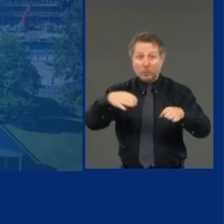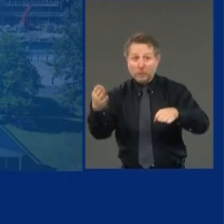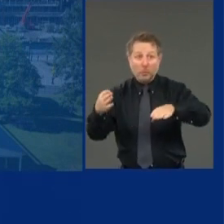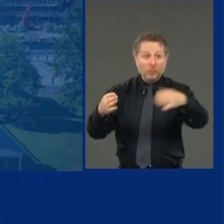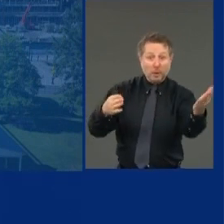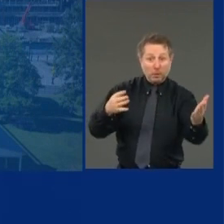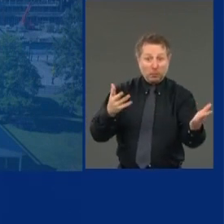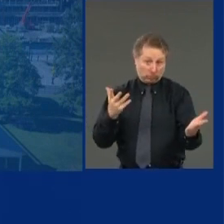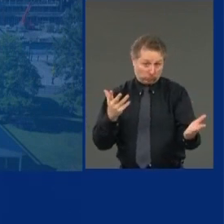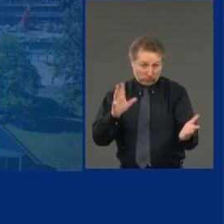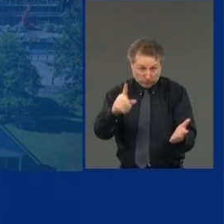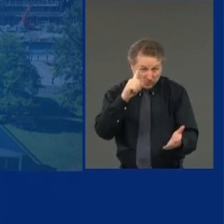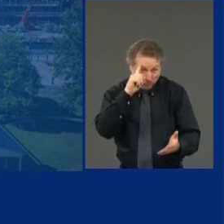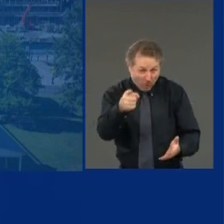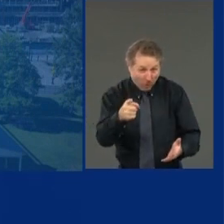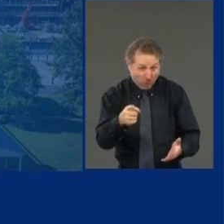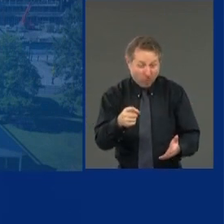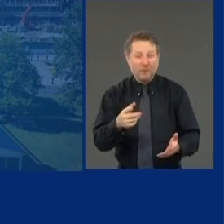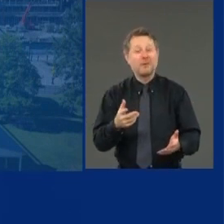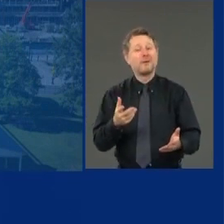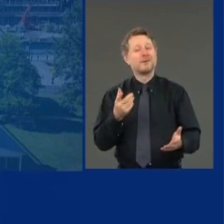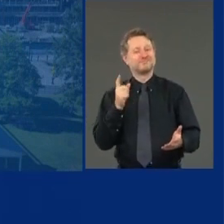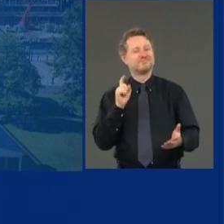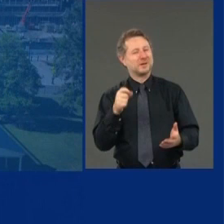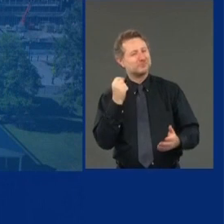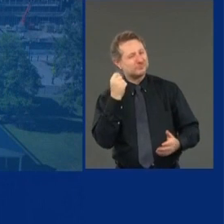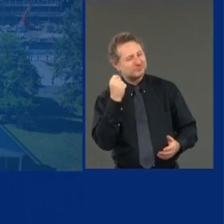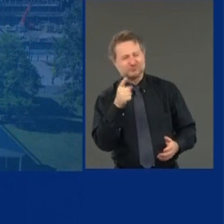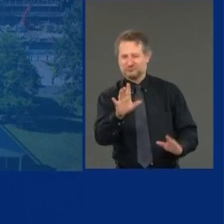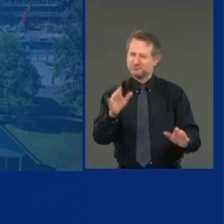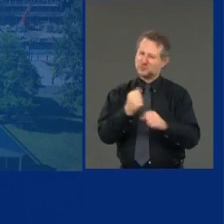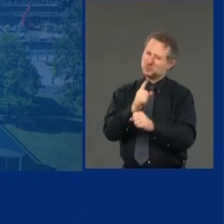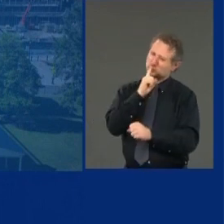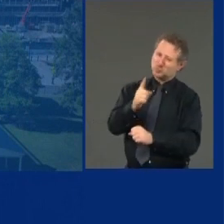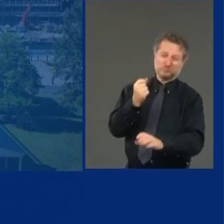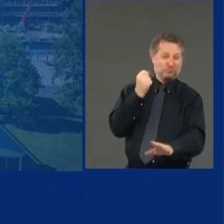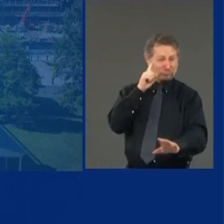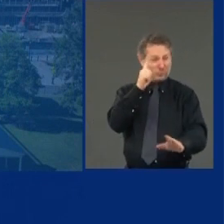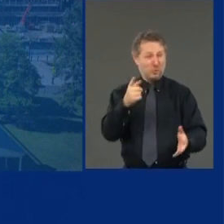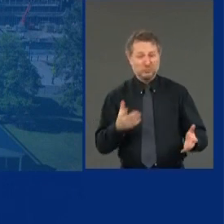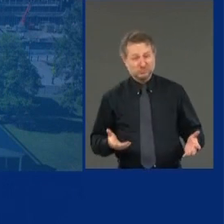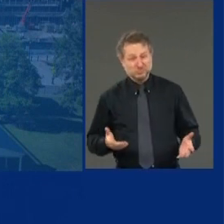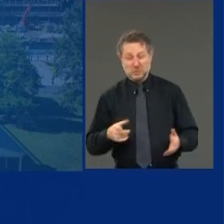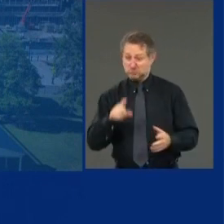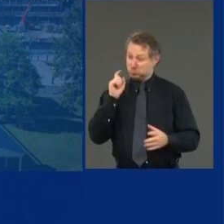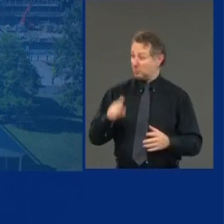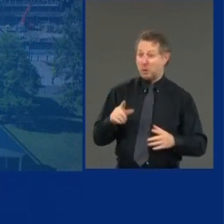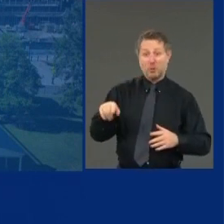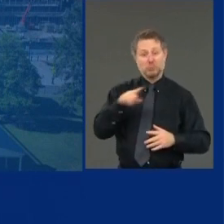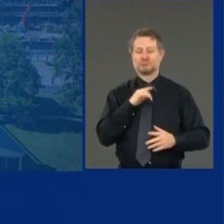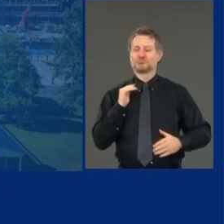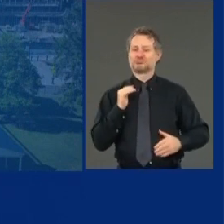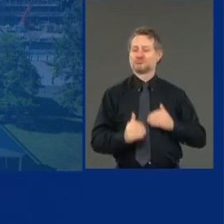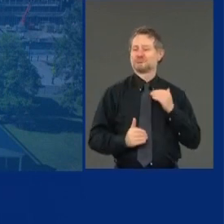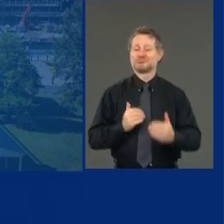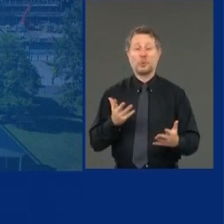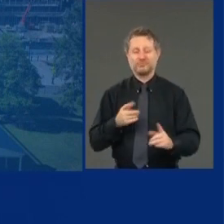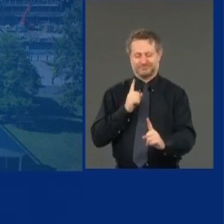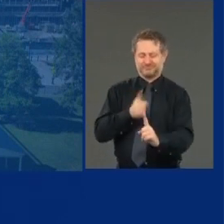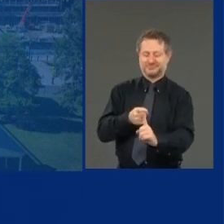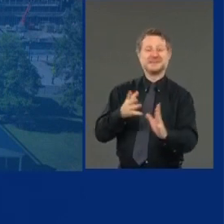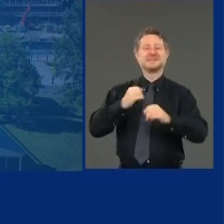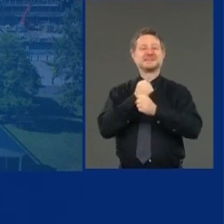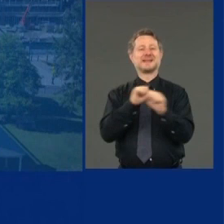how you reopen smart. How fast and safe can you reopen? Reopen as fast as